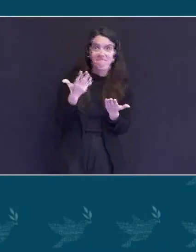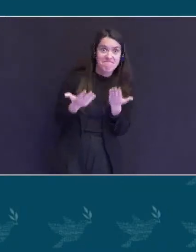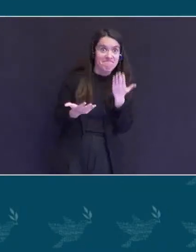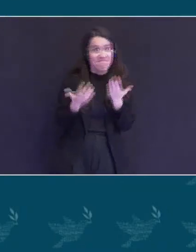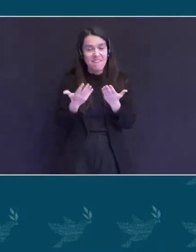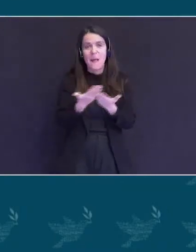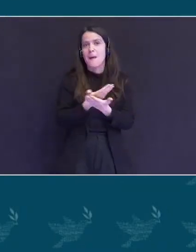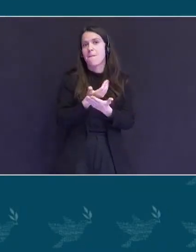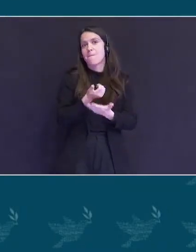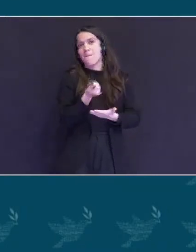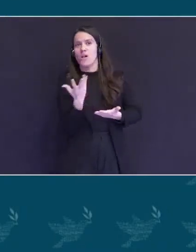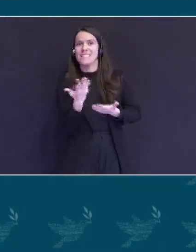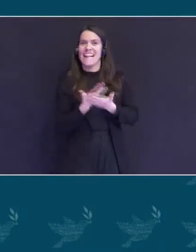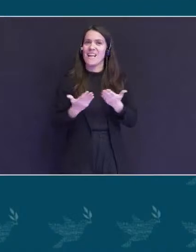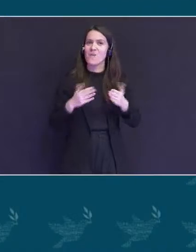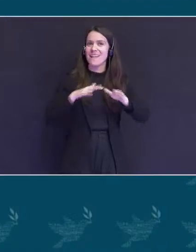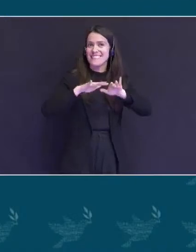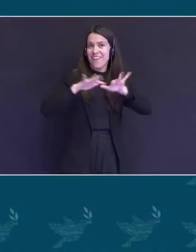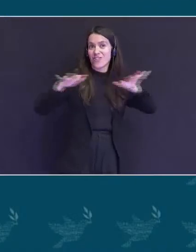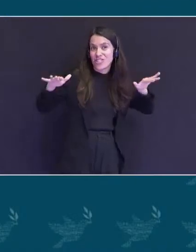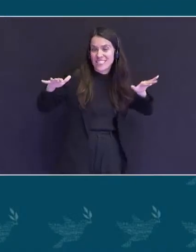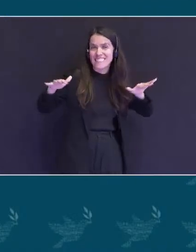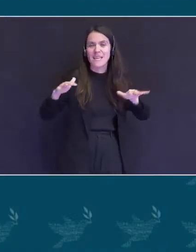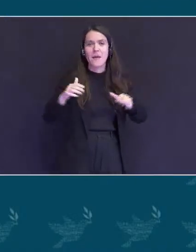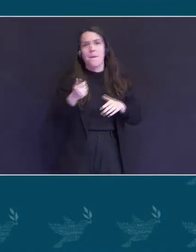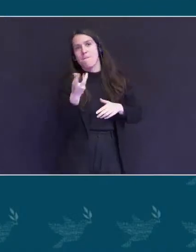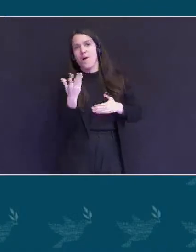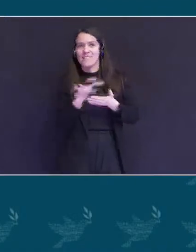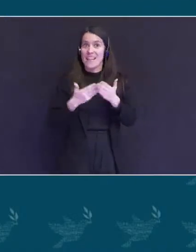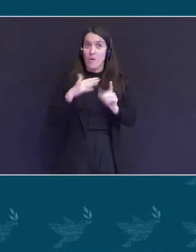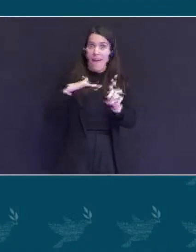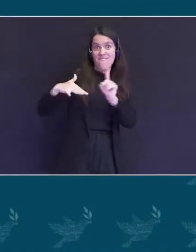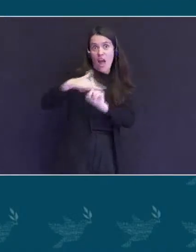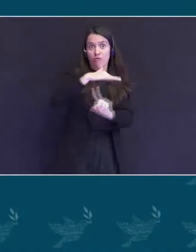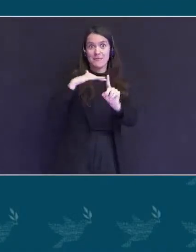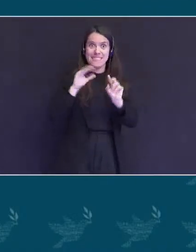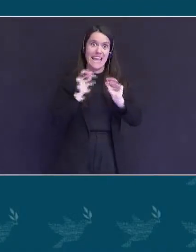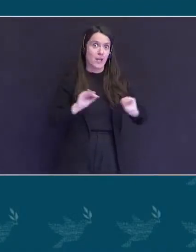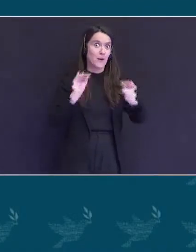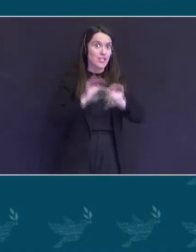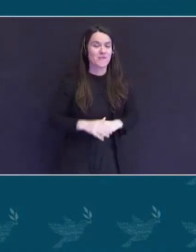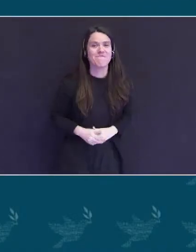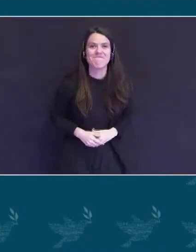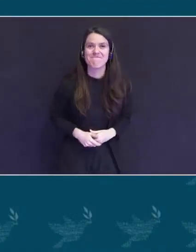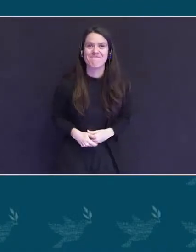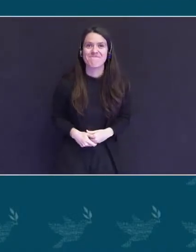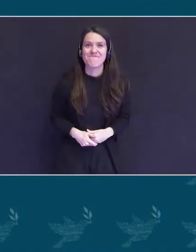multilingual diversity, of multilingual environment in education.